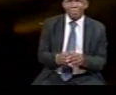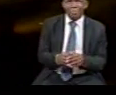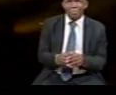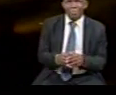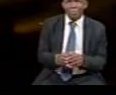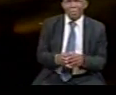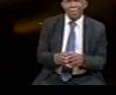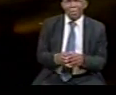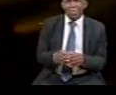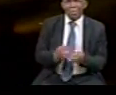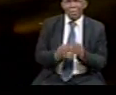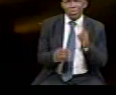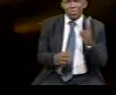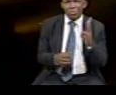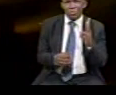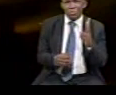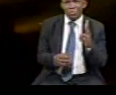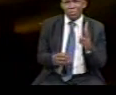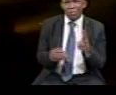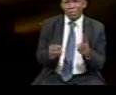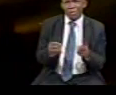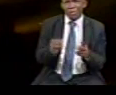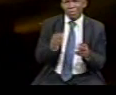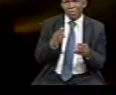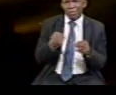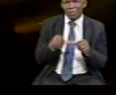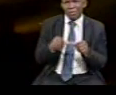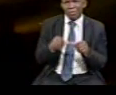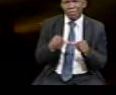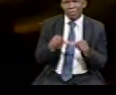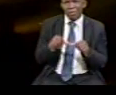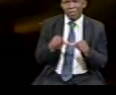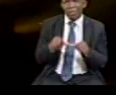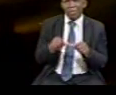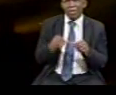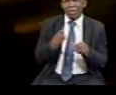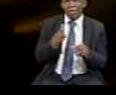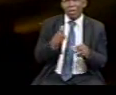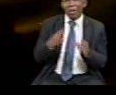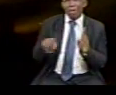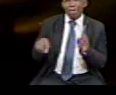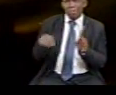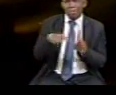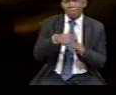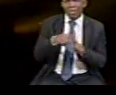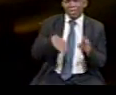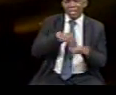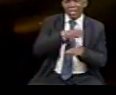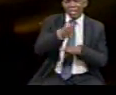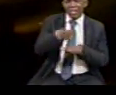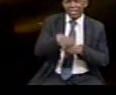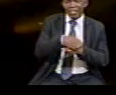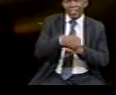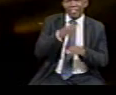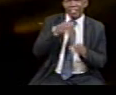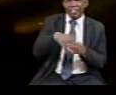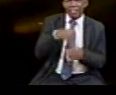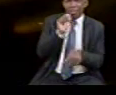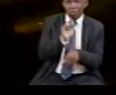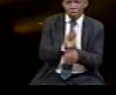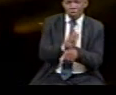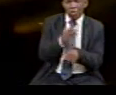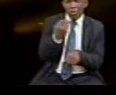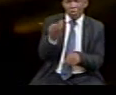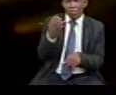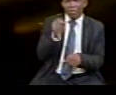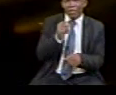Lord. And number three, make sure you are profitably engaged in the work of the